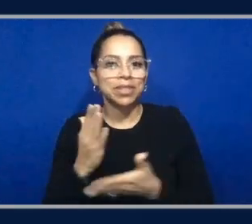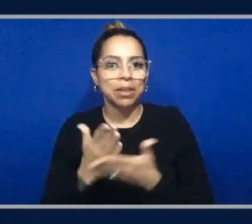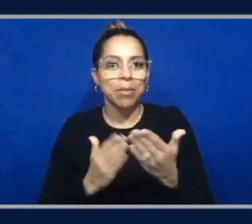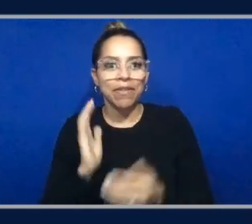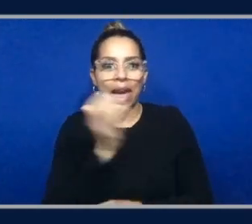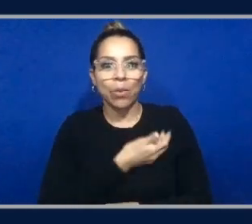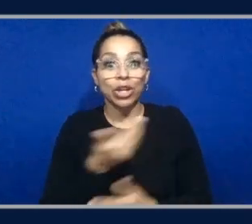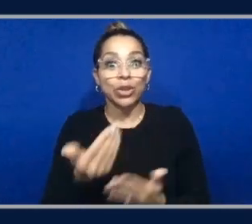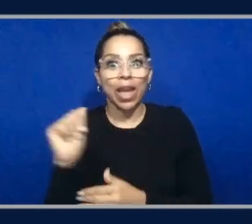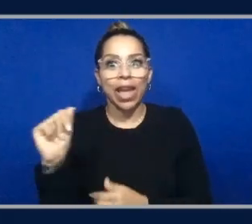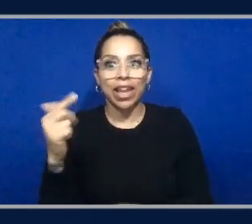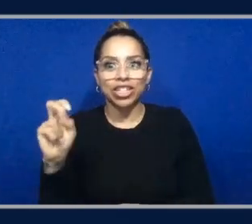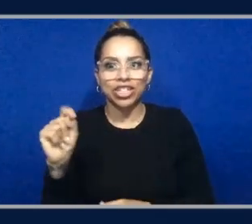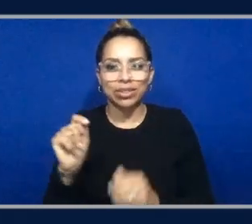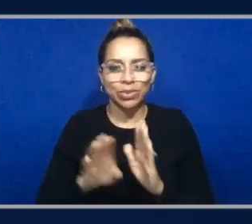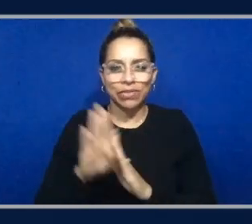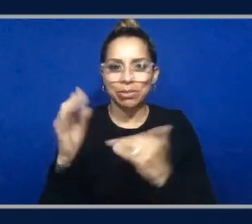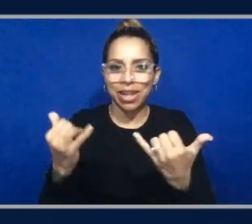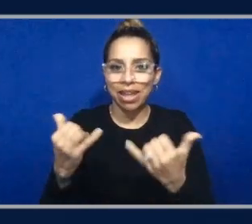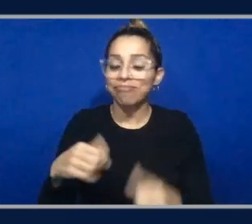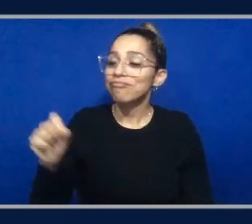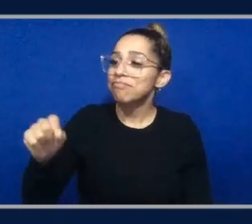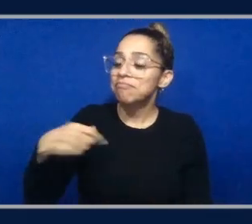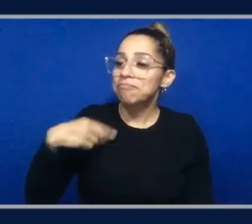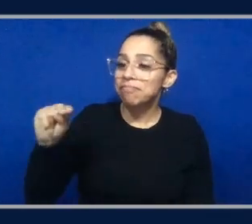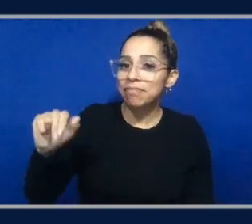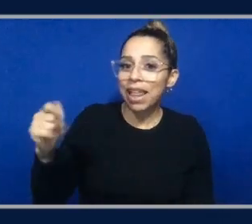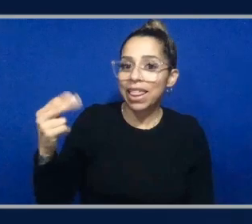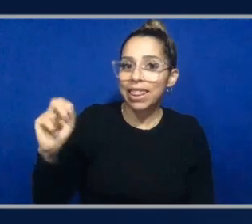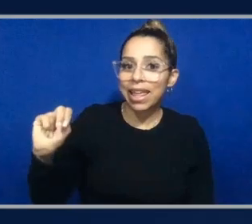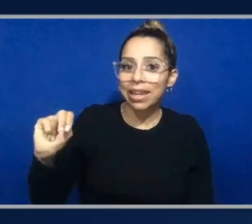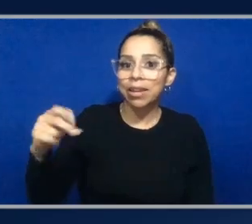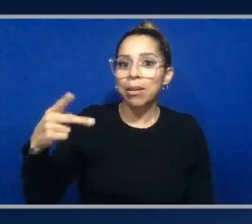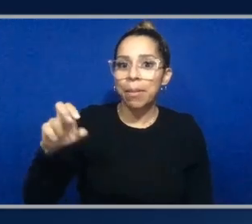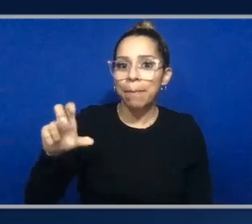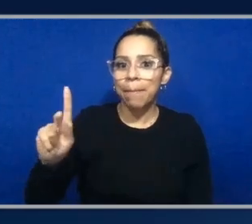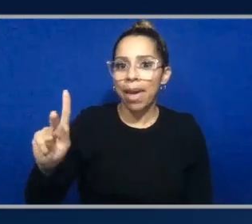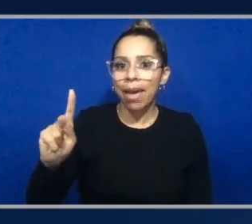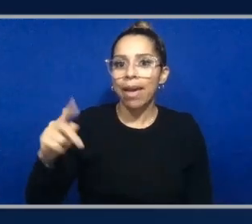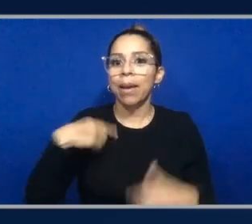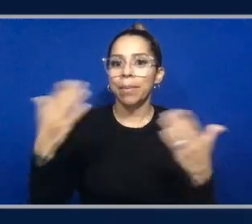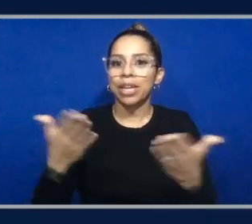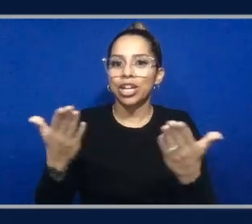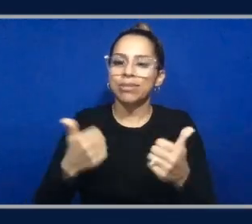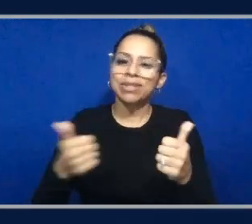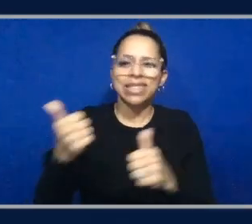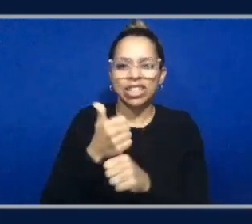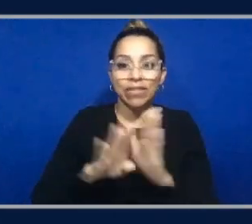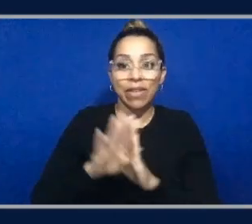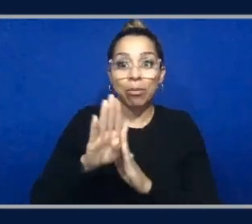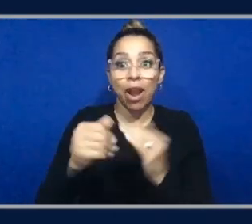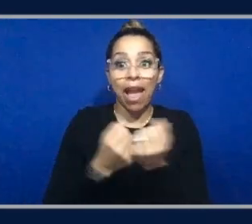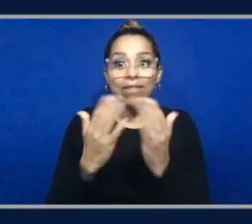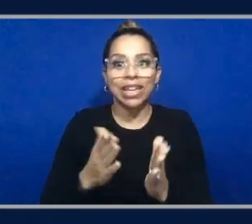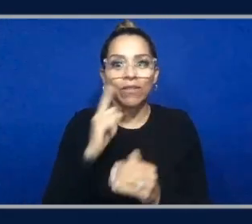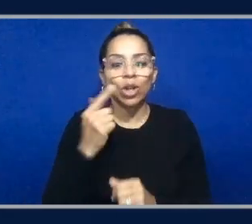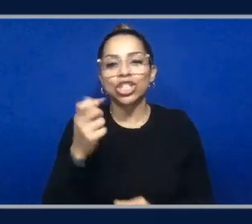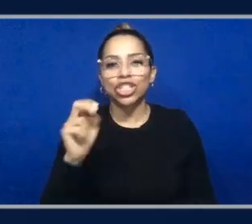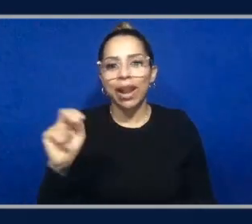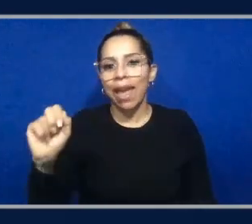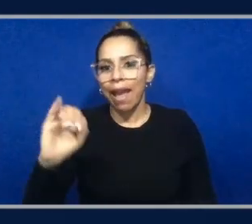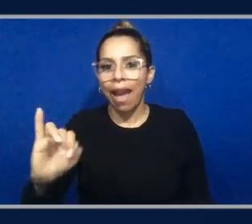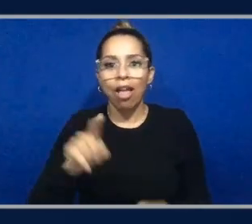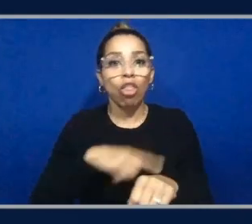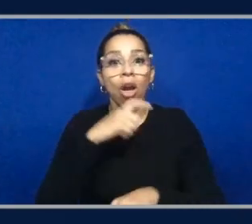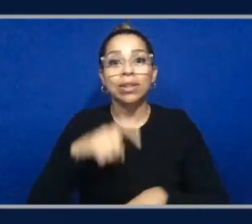developer advocate for generative AI at Amazon and a longtime AWS nerd and fanboy. Yeah, We love it. I love